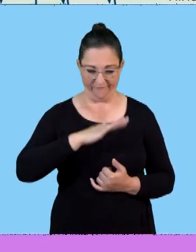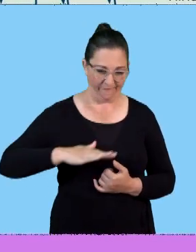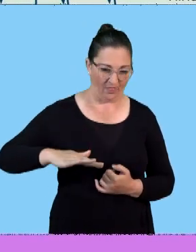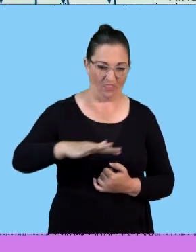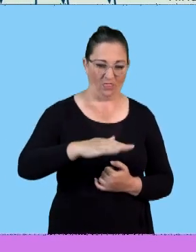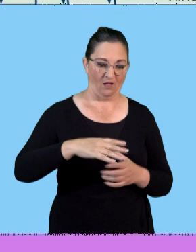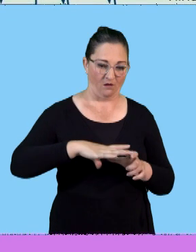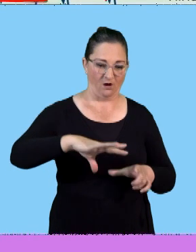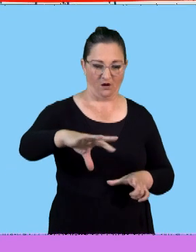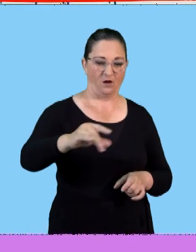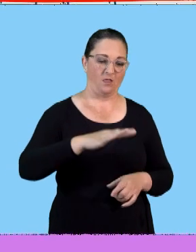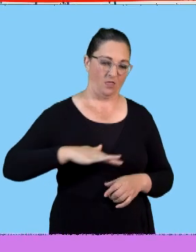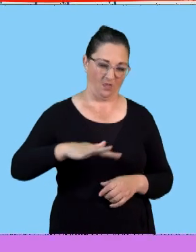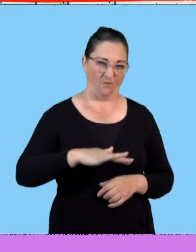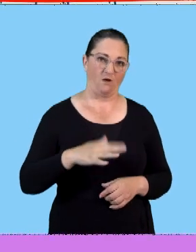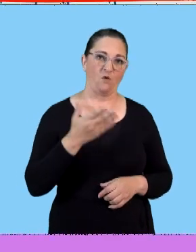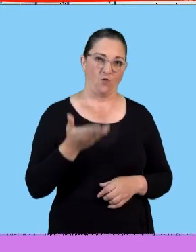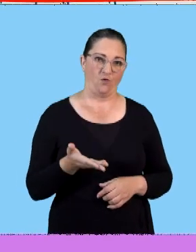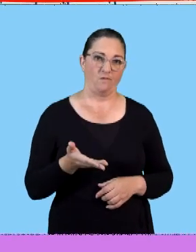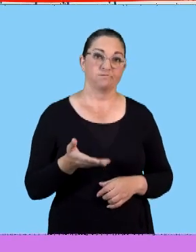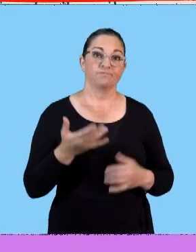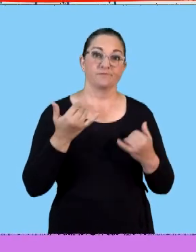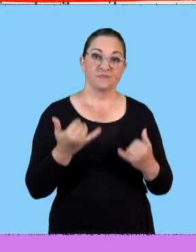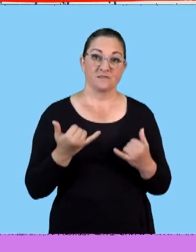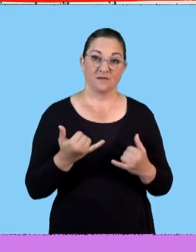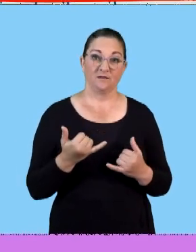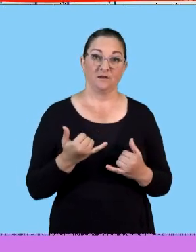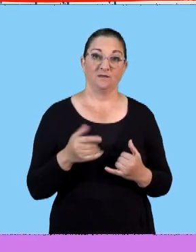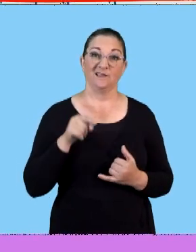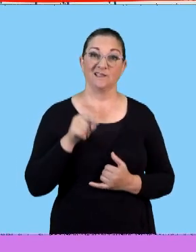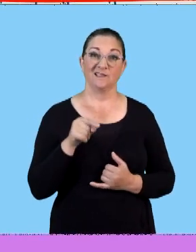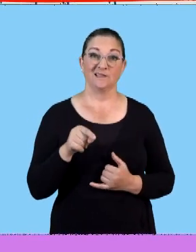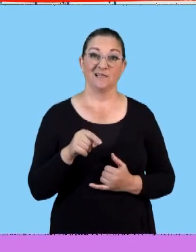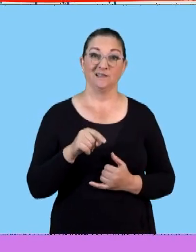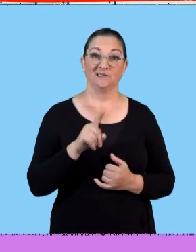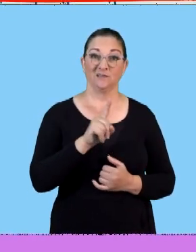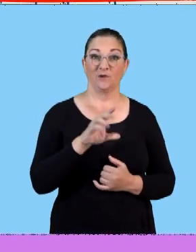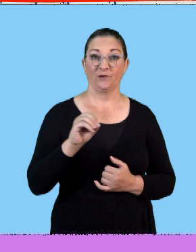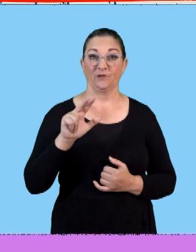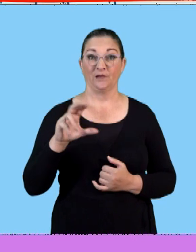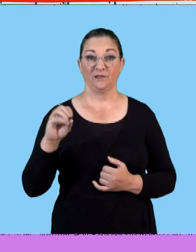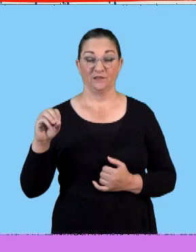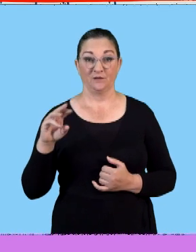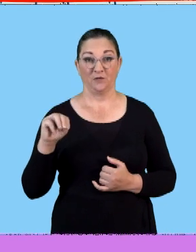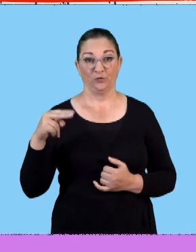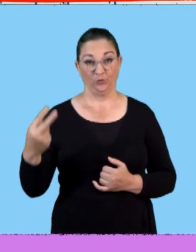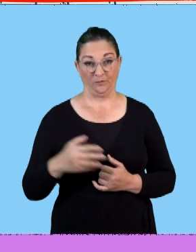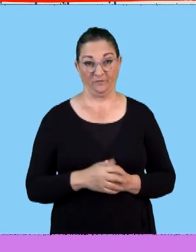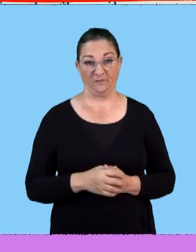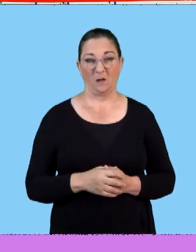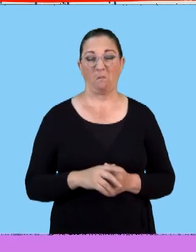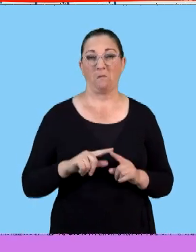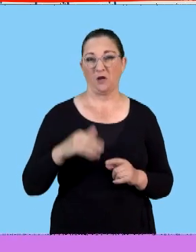the field. We agree, okay? And that area is 10,800 square meters. So we